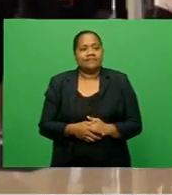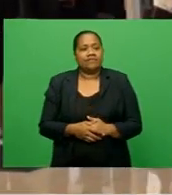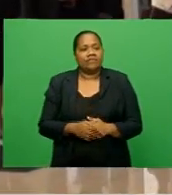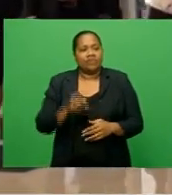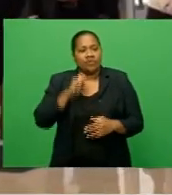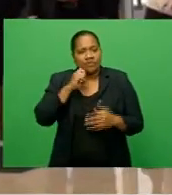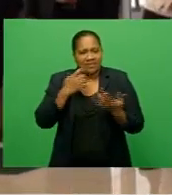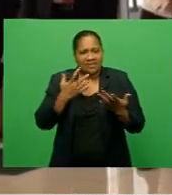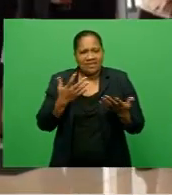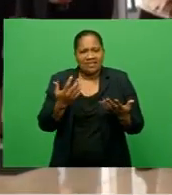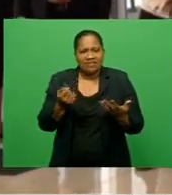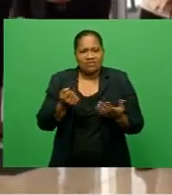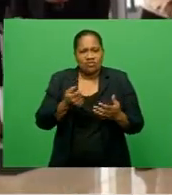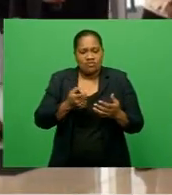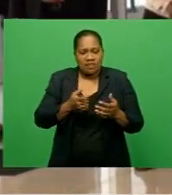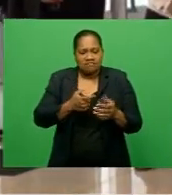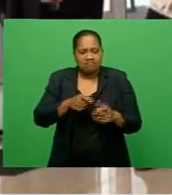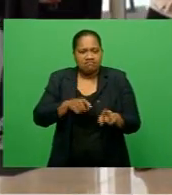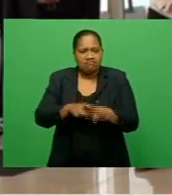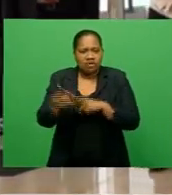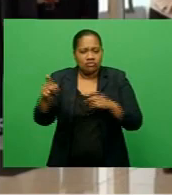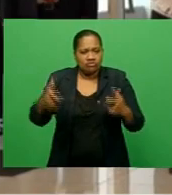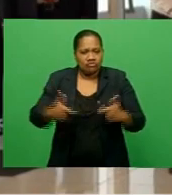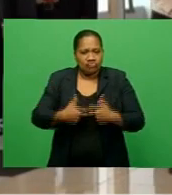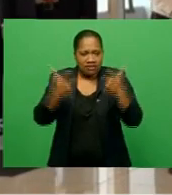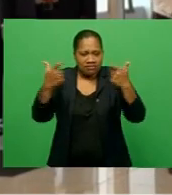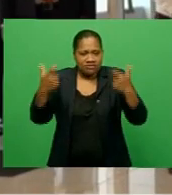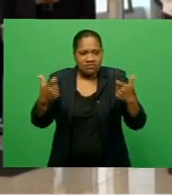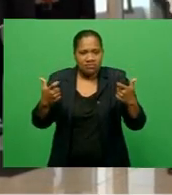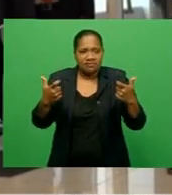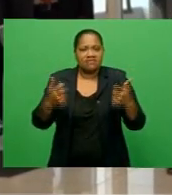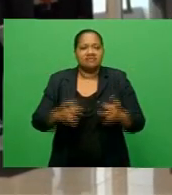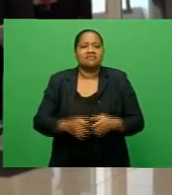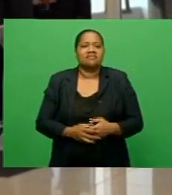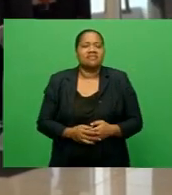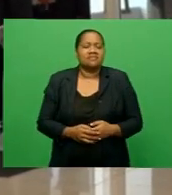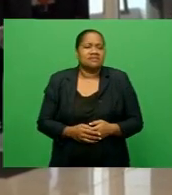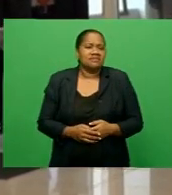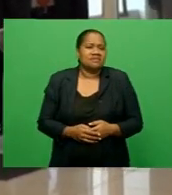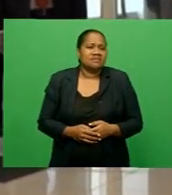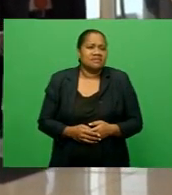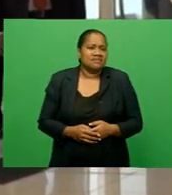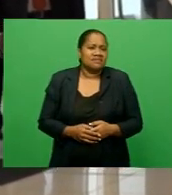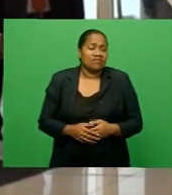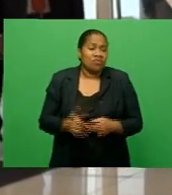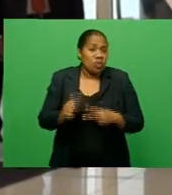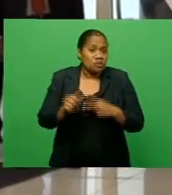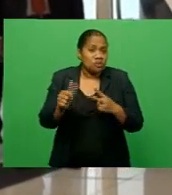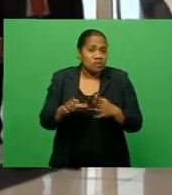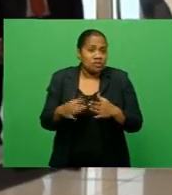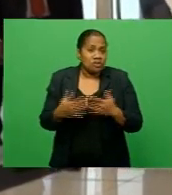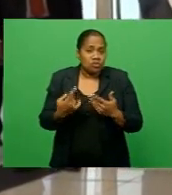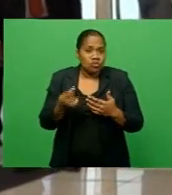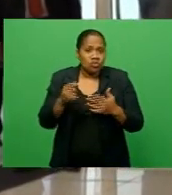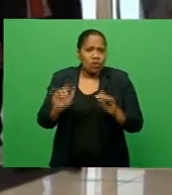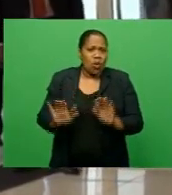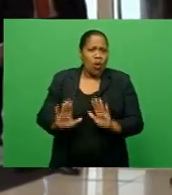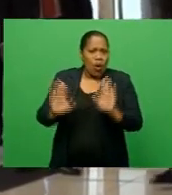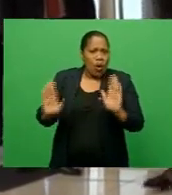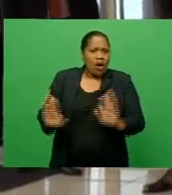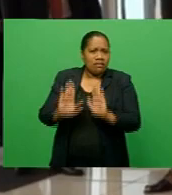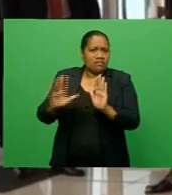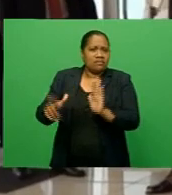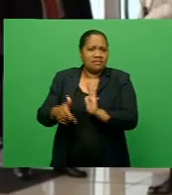challenging. Very soon we'll be into the holidays and the festive